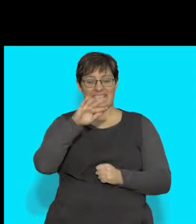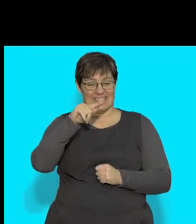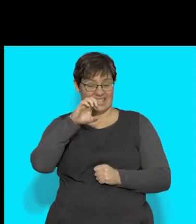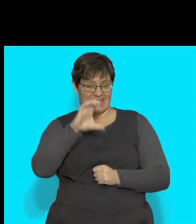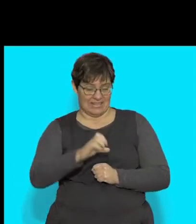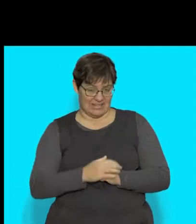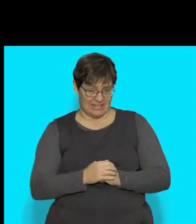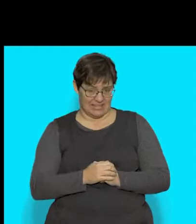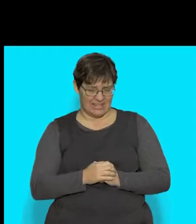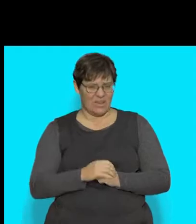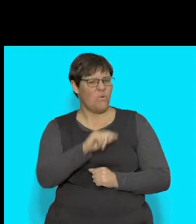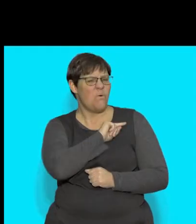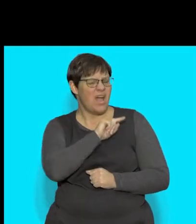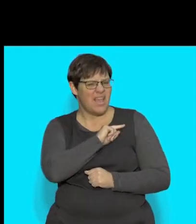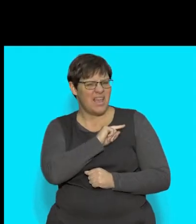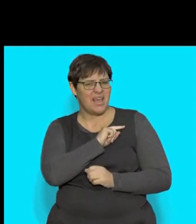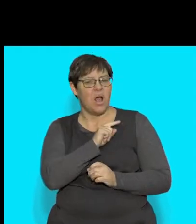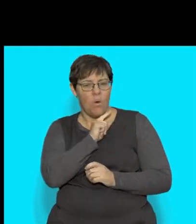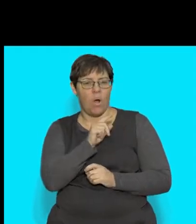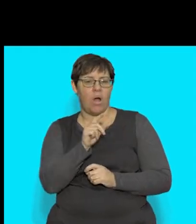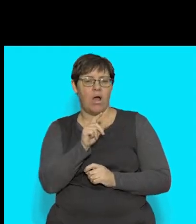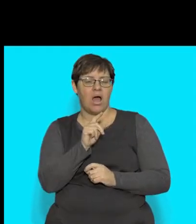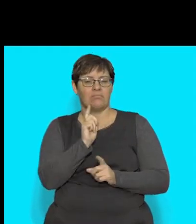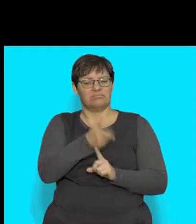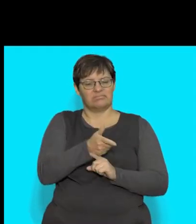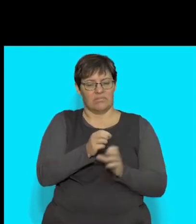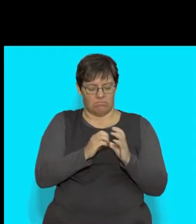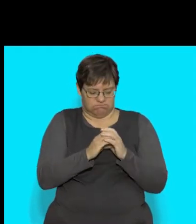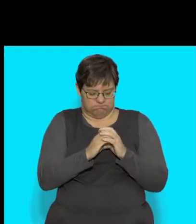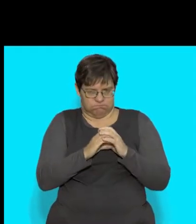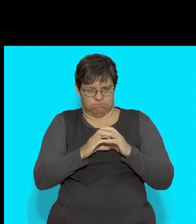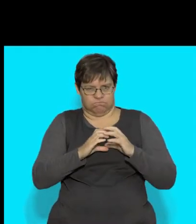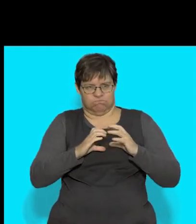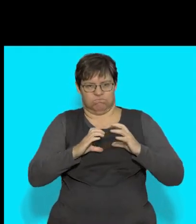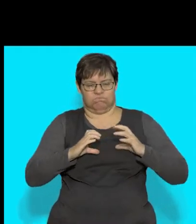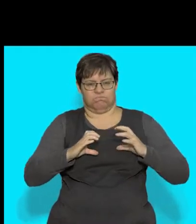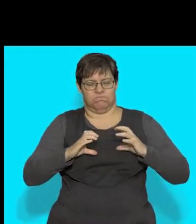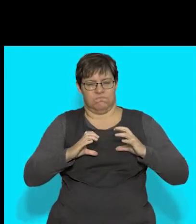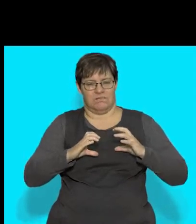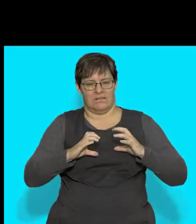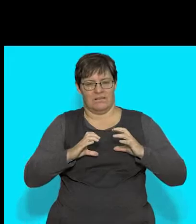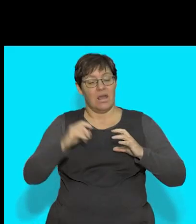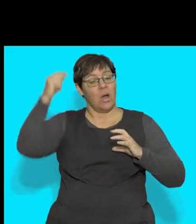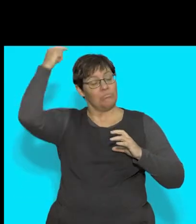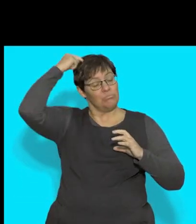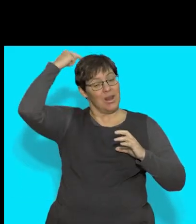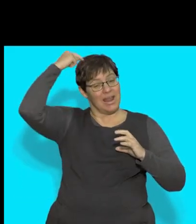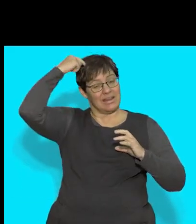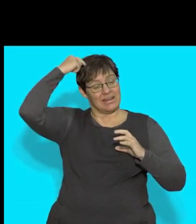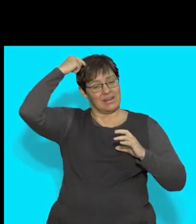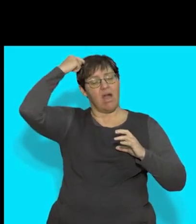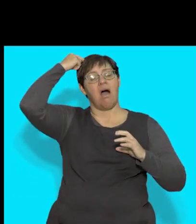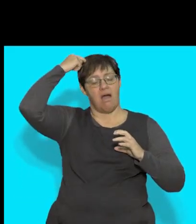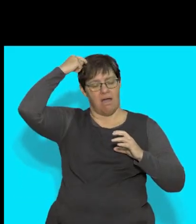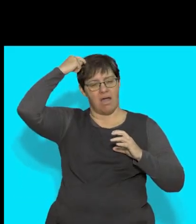it fills with urine. And when it fills with urine, the brain senses this filling, and it senses when it